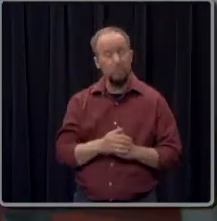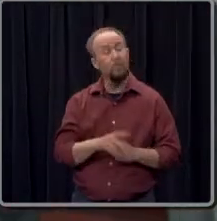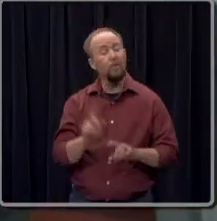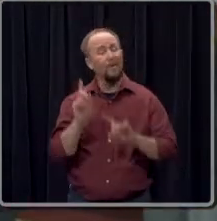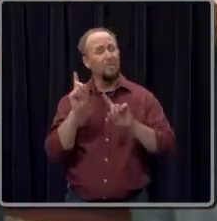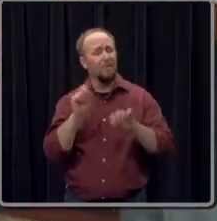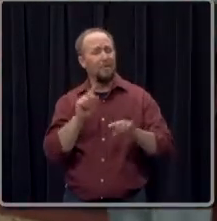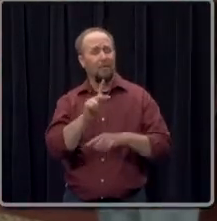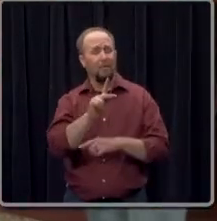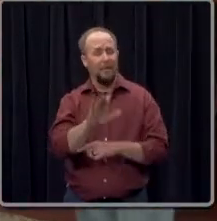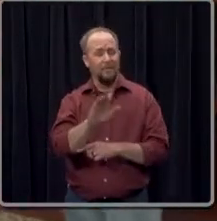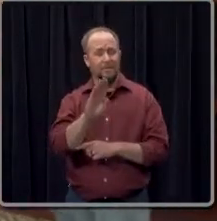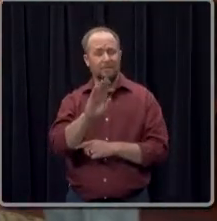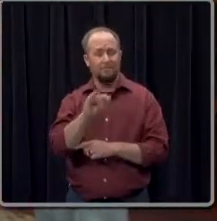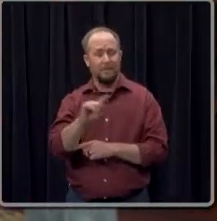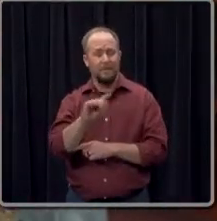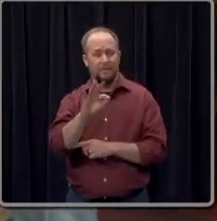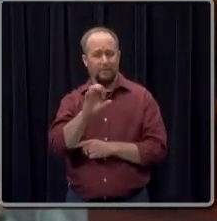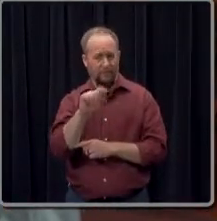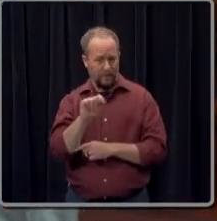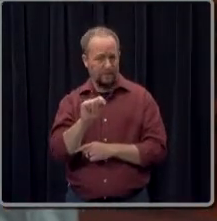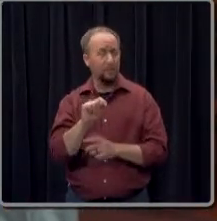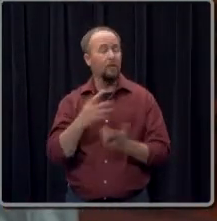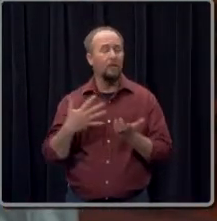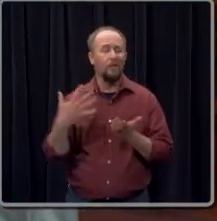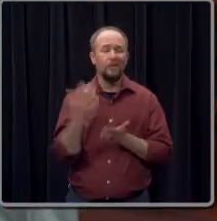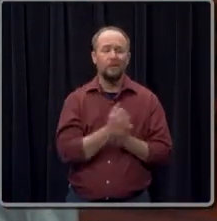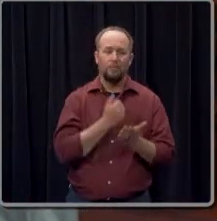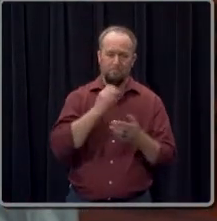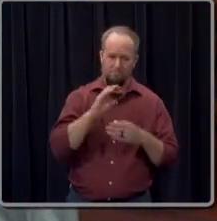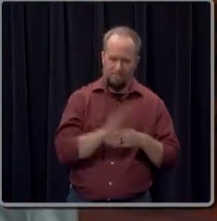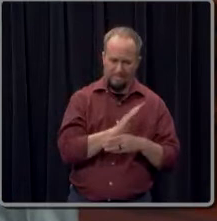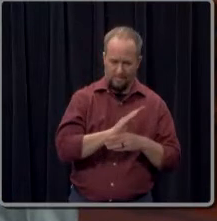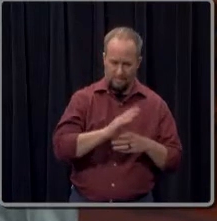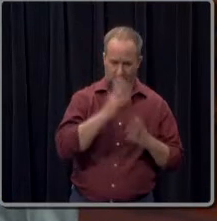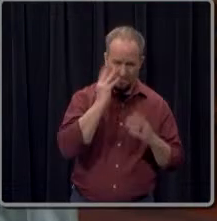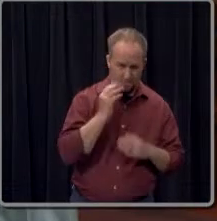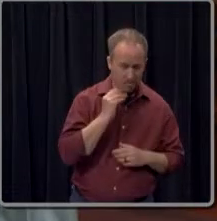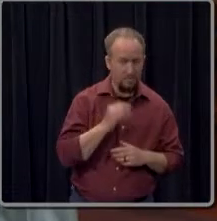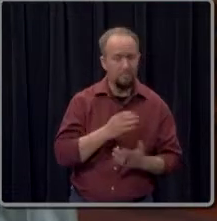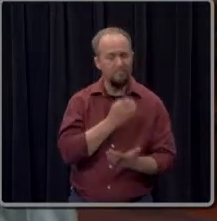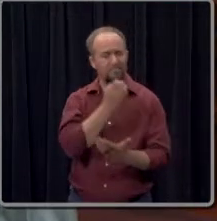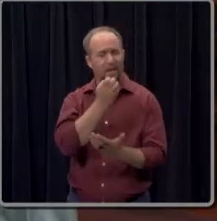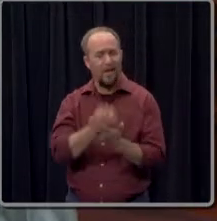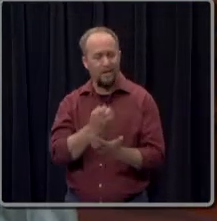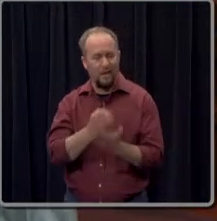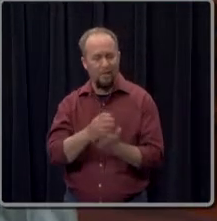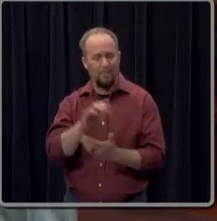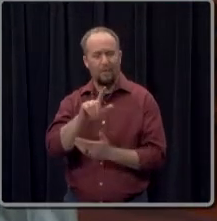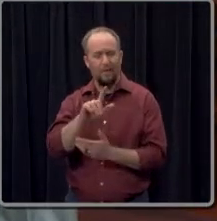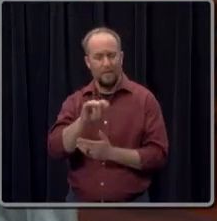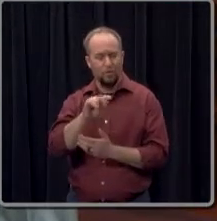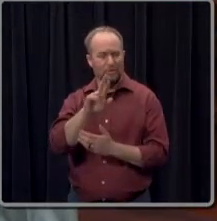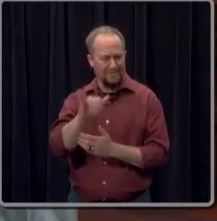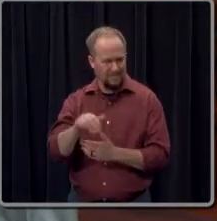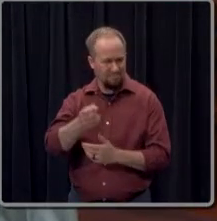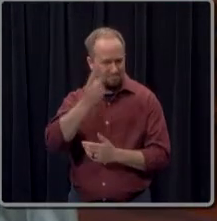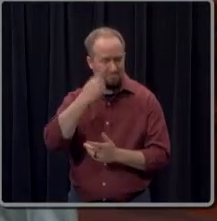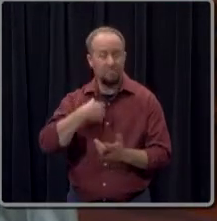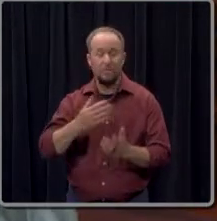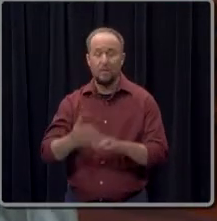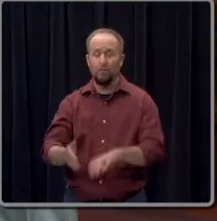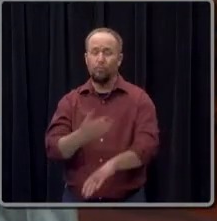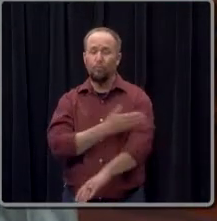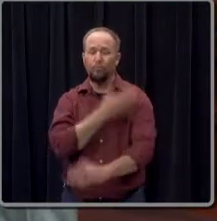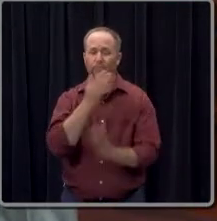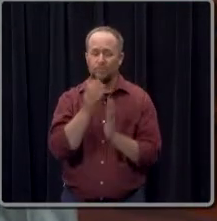Casey BizFest, students gain entrepreneurial experience, economic literacy, improved skills in math, reading,